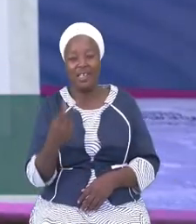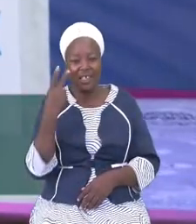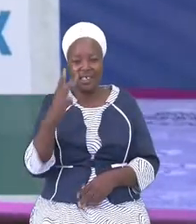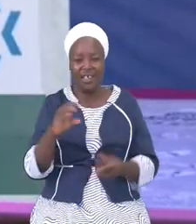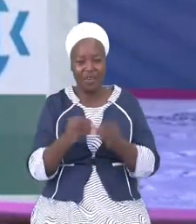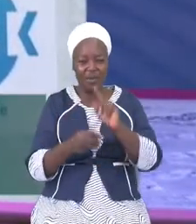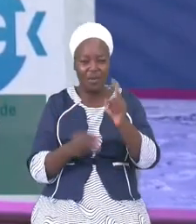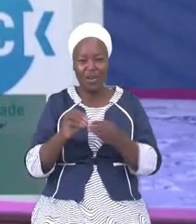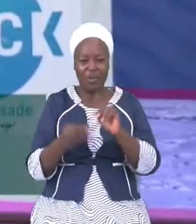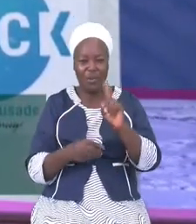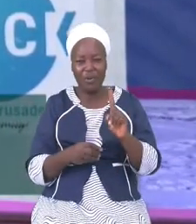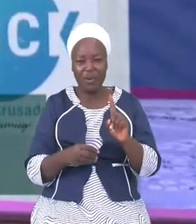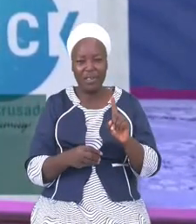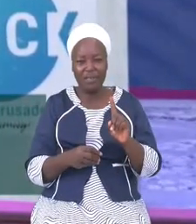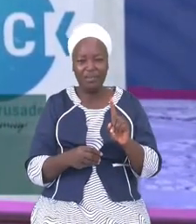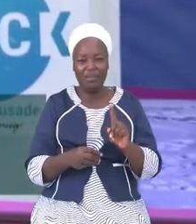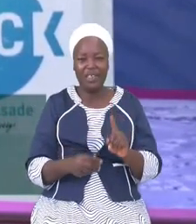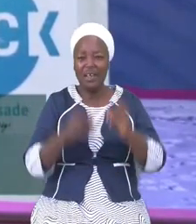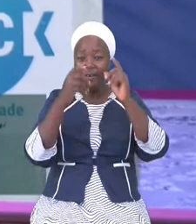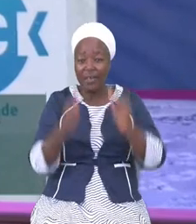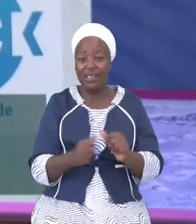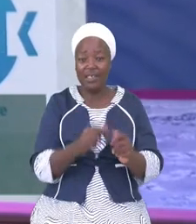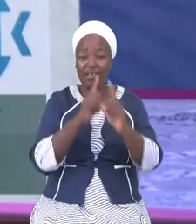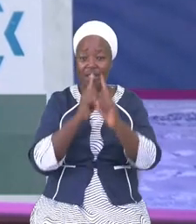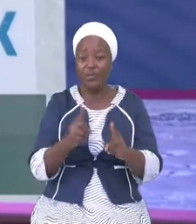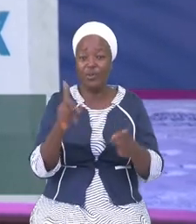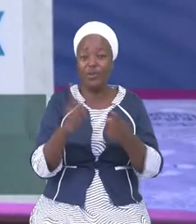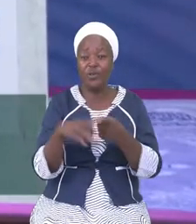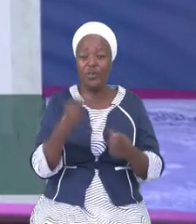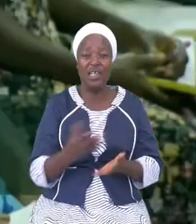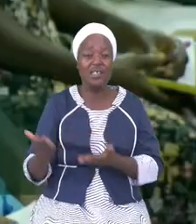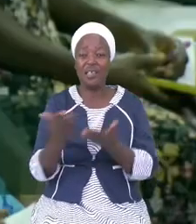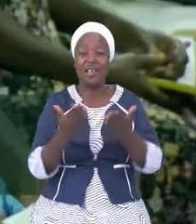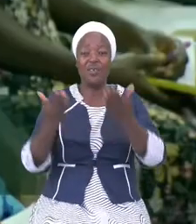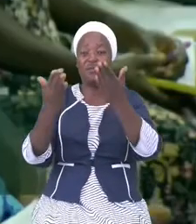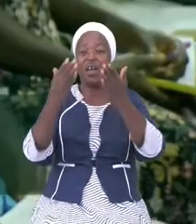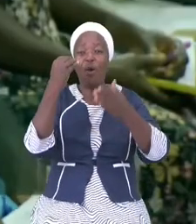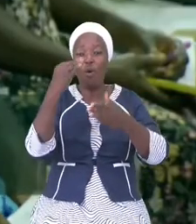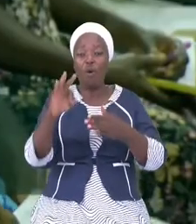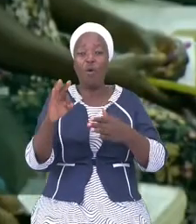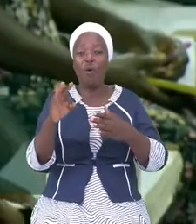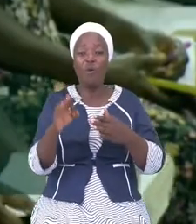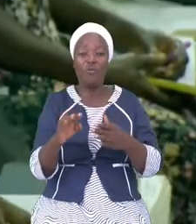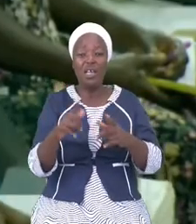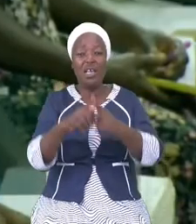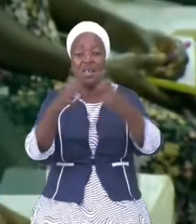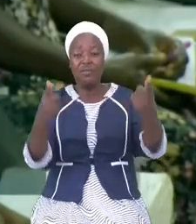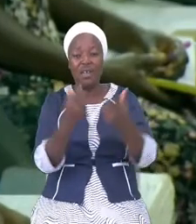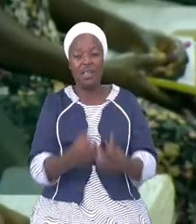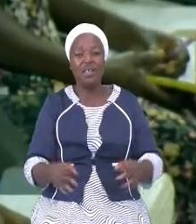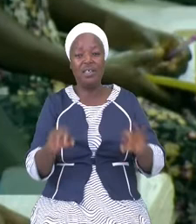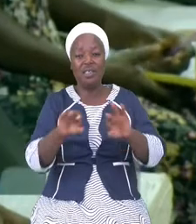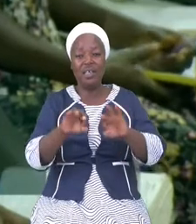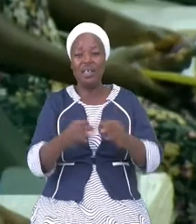Number one, spontaneous response to the sacrifice of preeminent value.